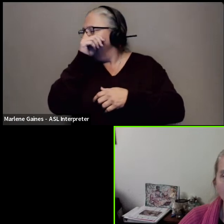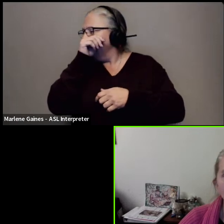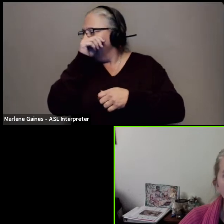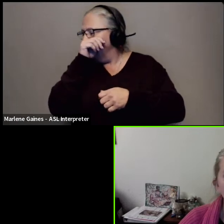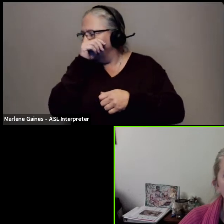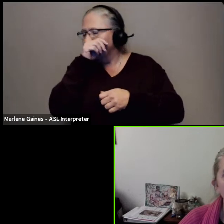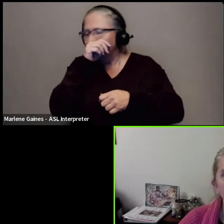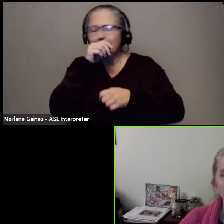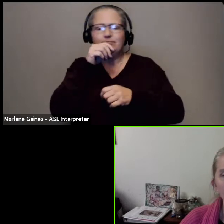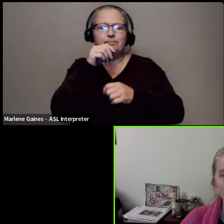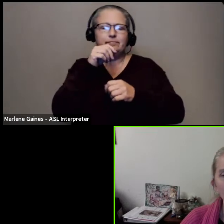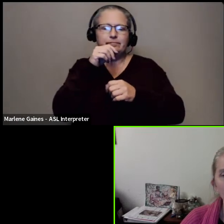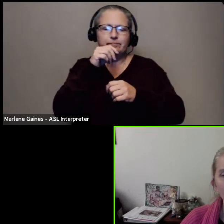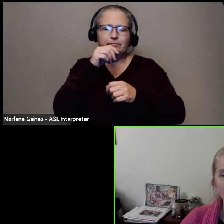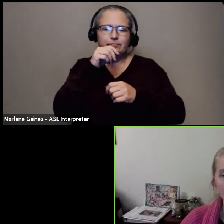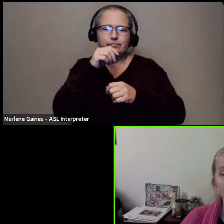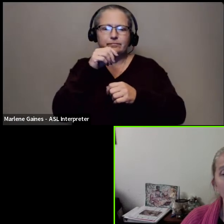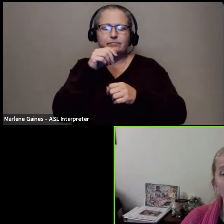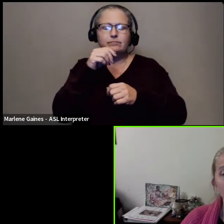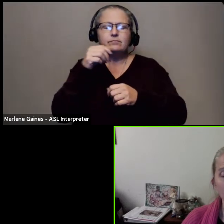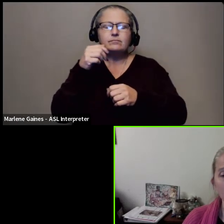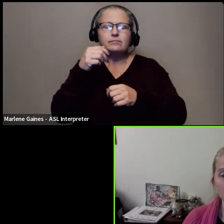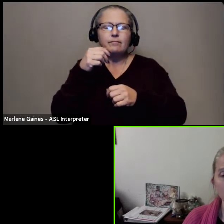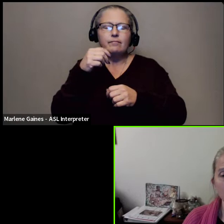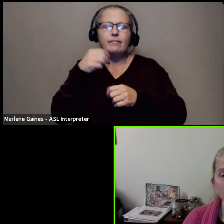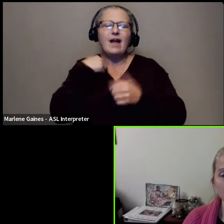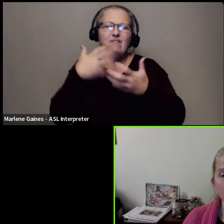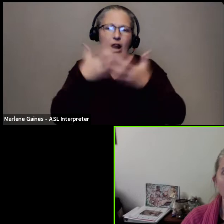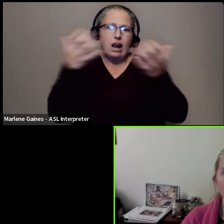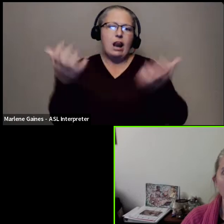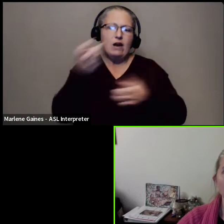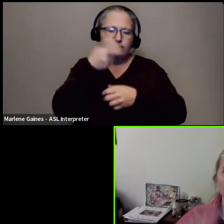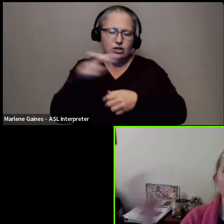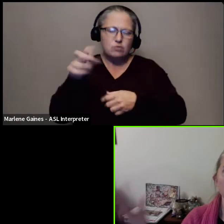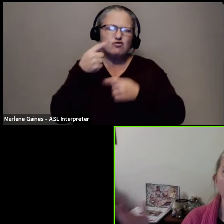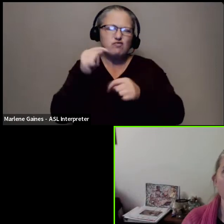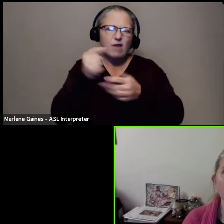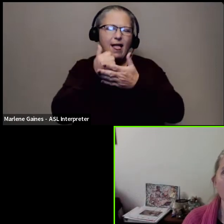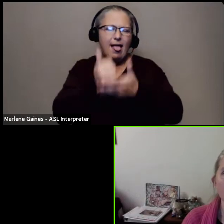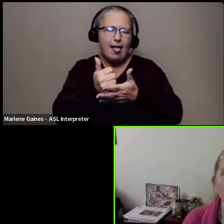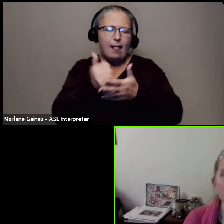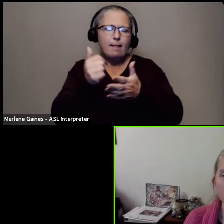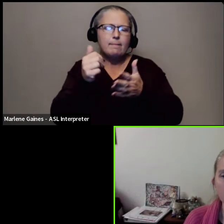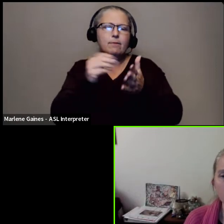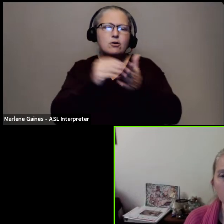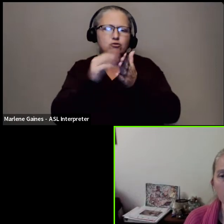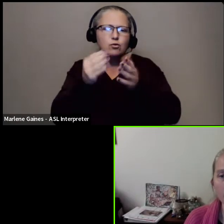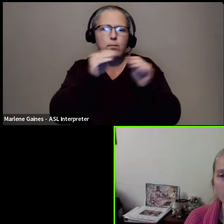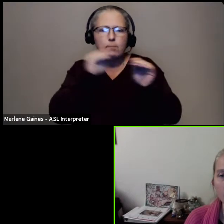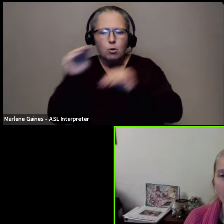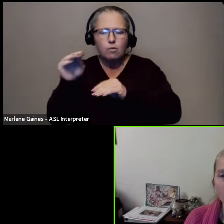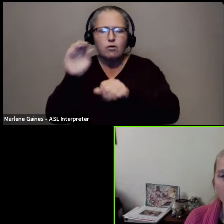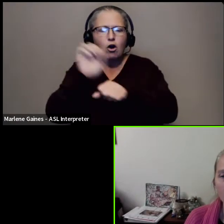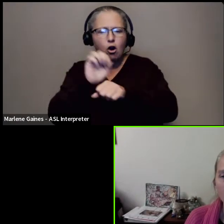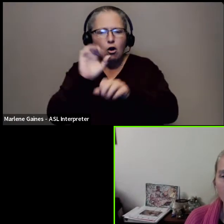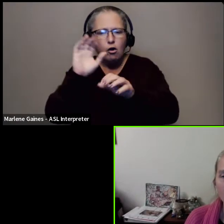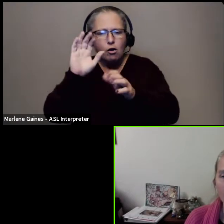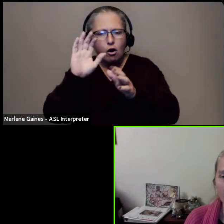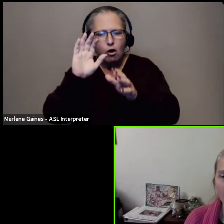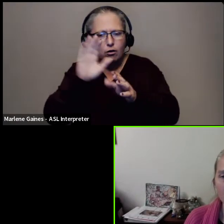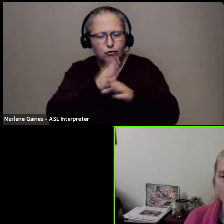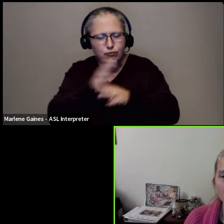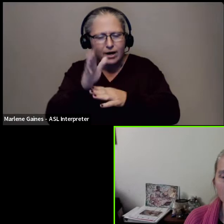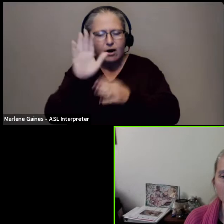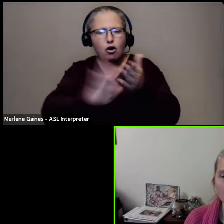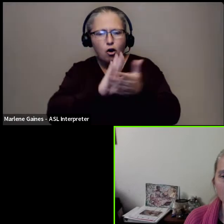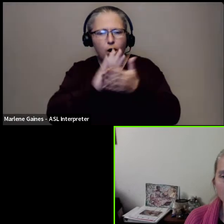I was also asked to tell you we have lots of transitions. So we're trying to help our students move into college, career, and community. And we have had